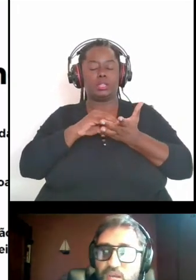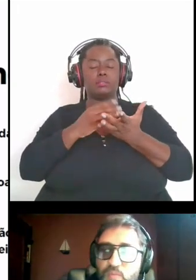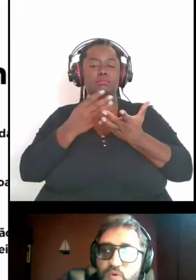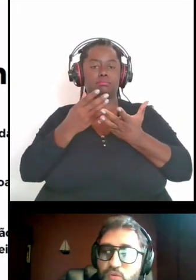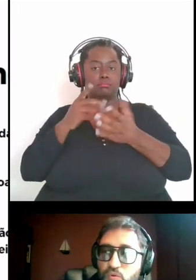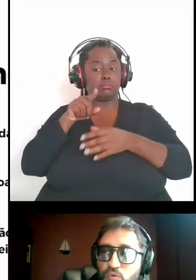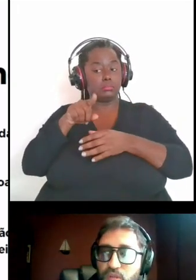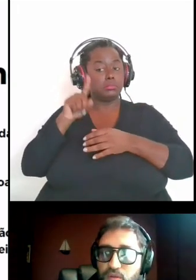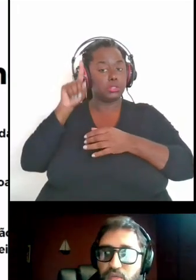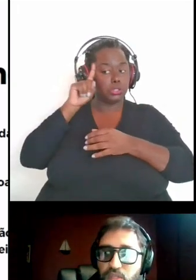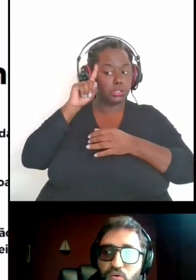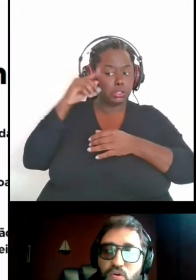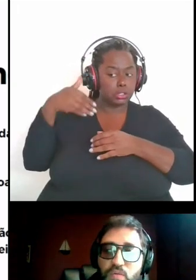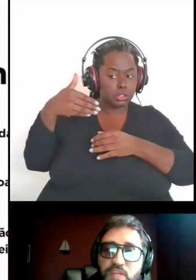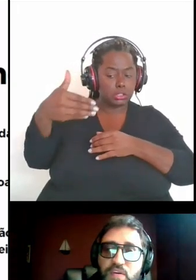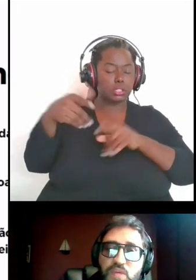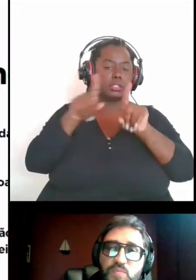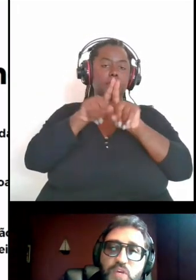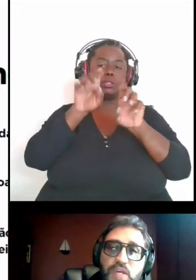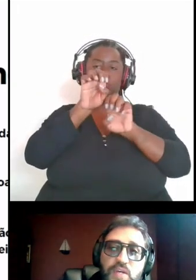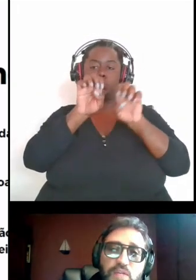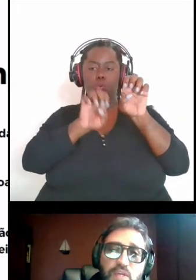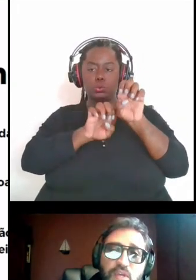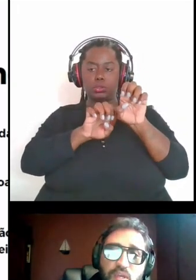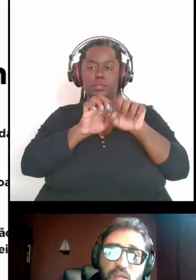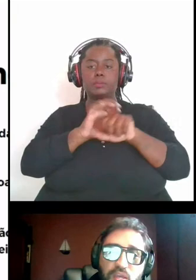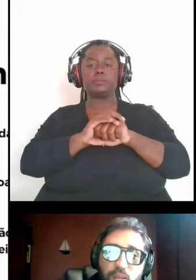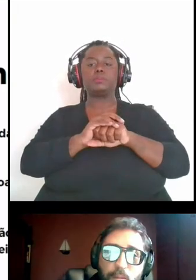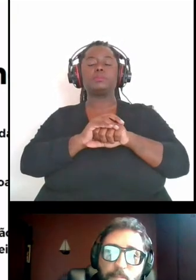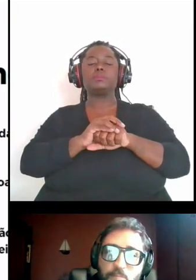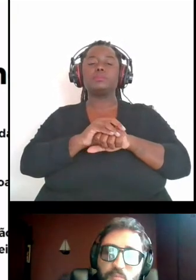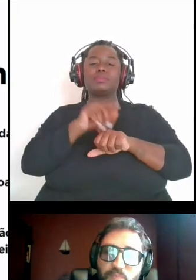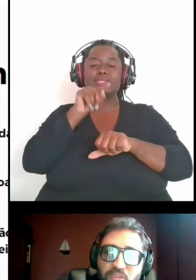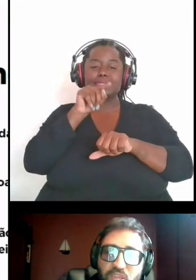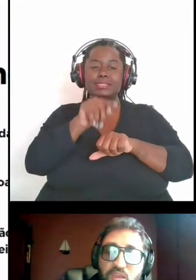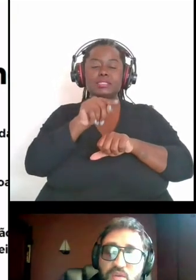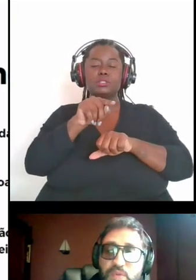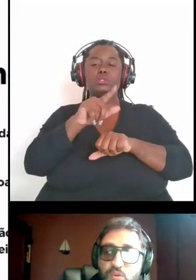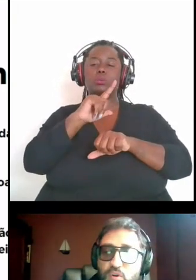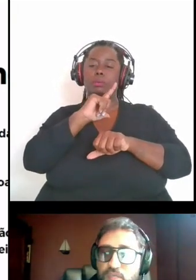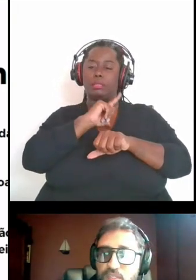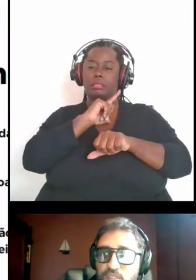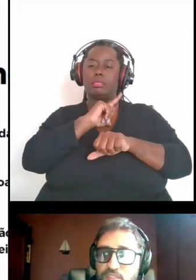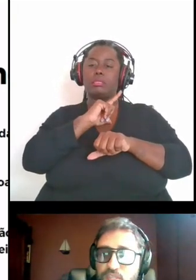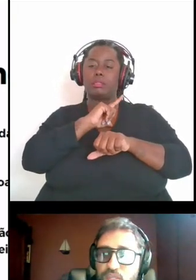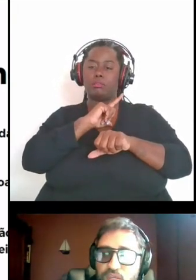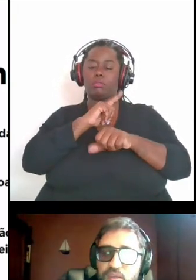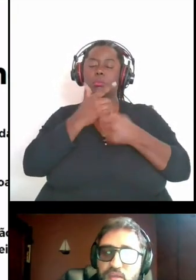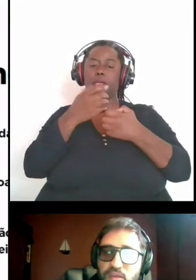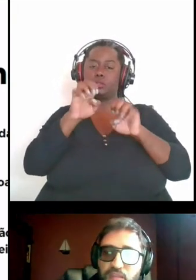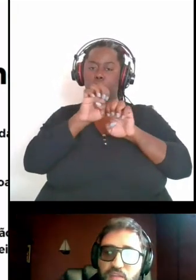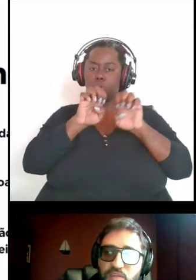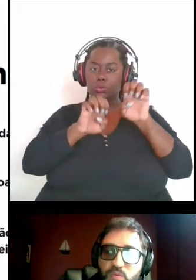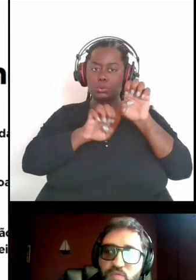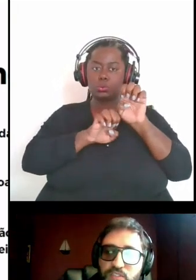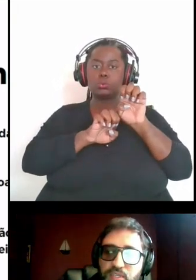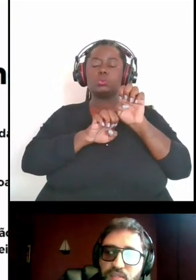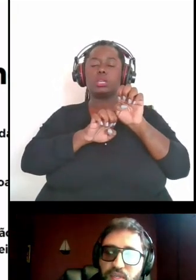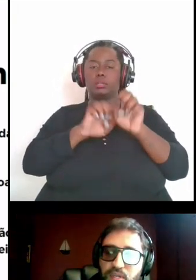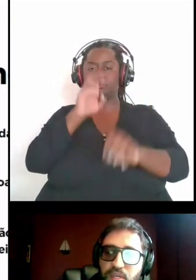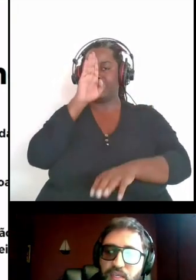both on a daily basis as well as in the structure of society this was determined by